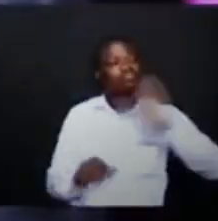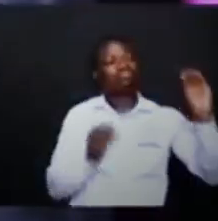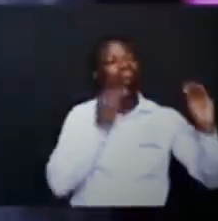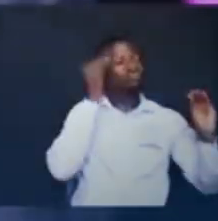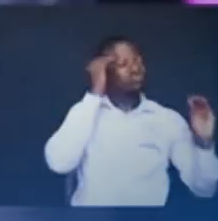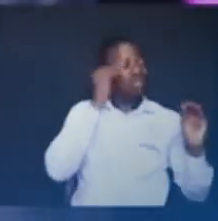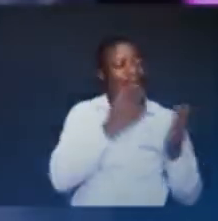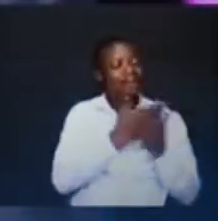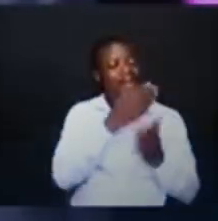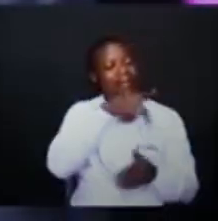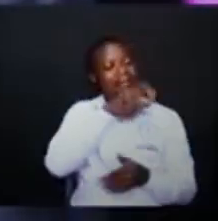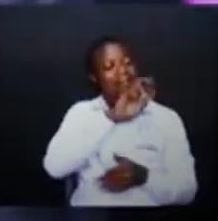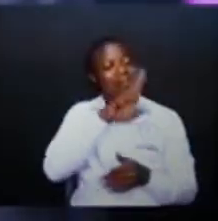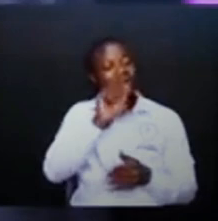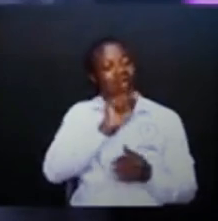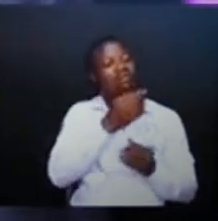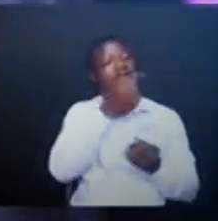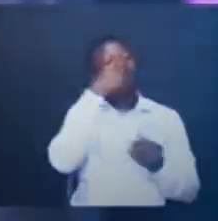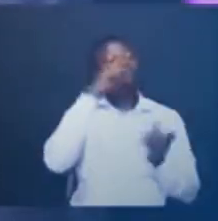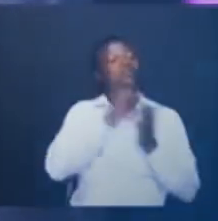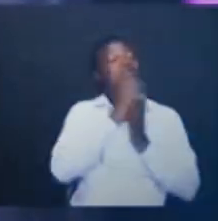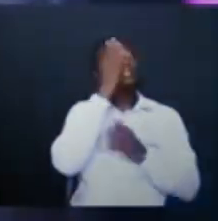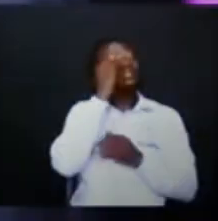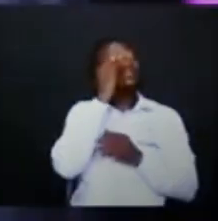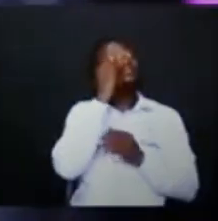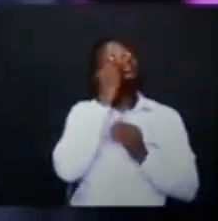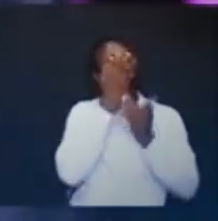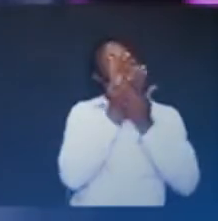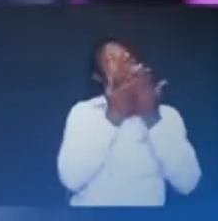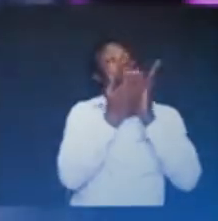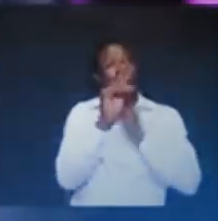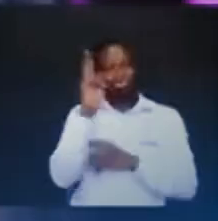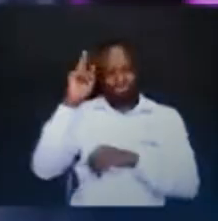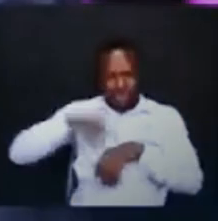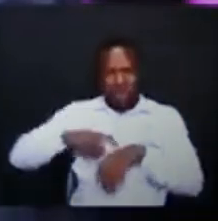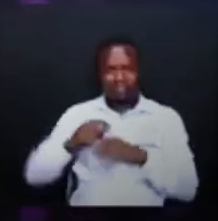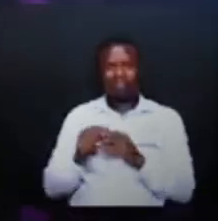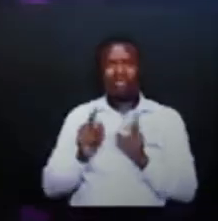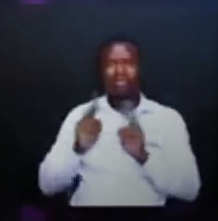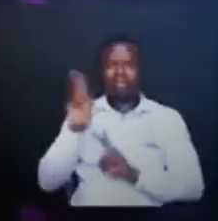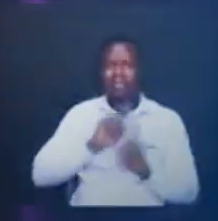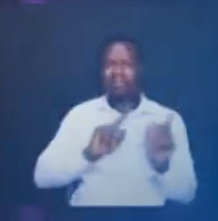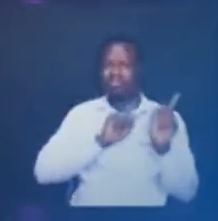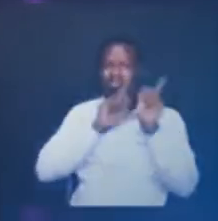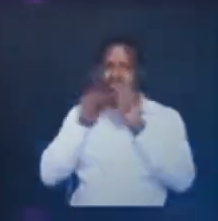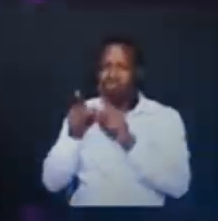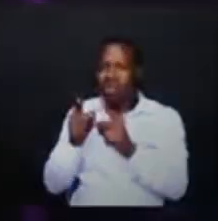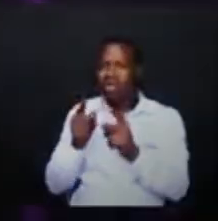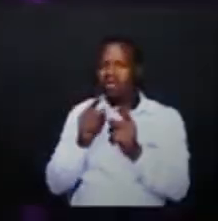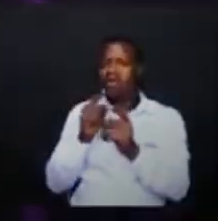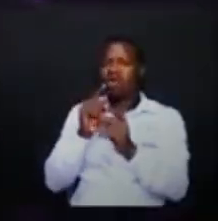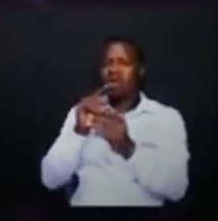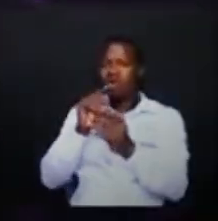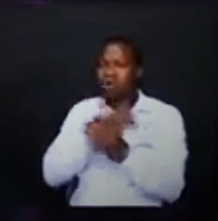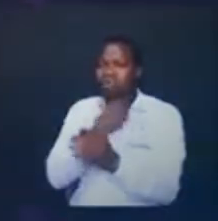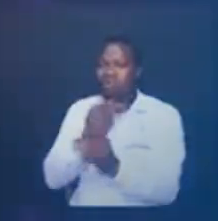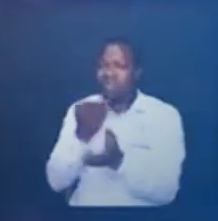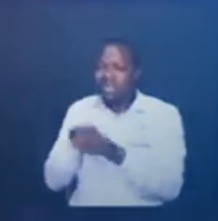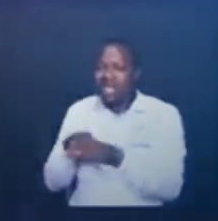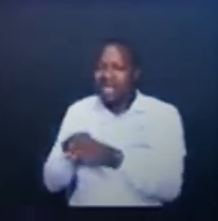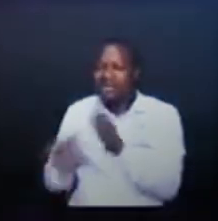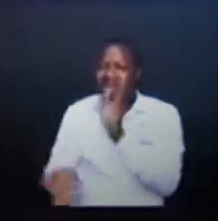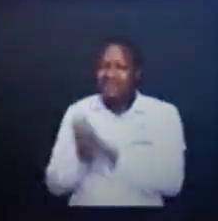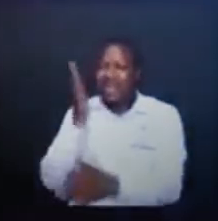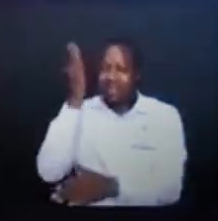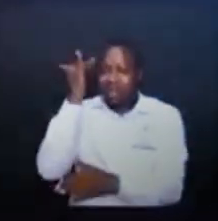some paracetamol and see what God can do. Two times I left. So people go to the premature grave in